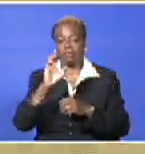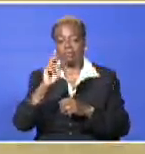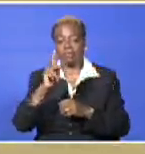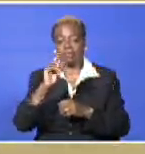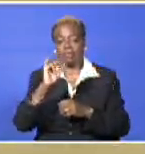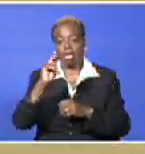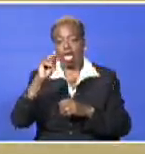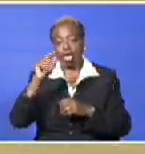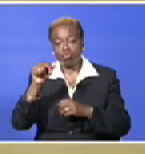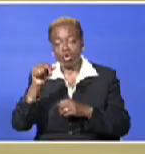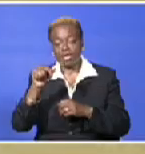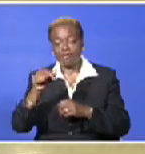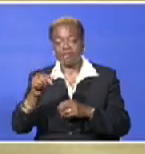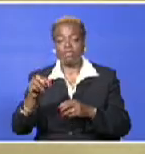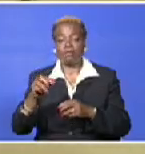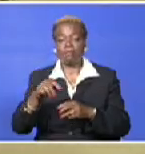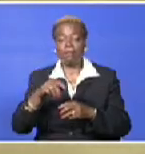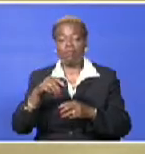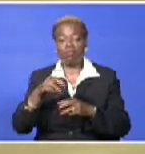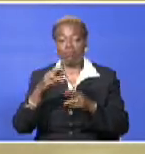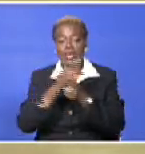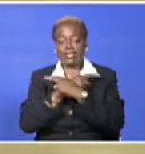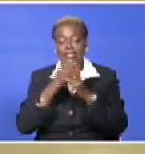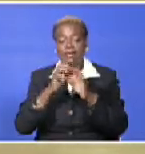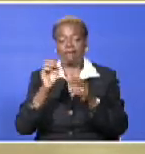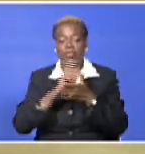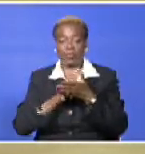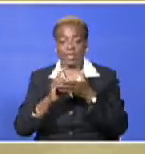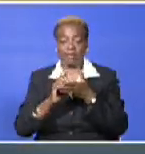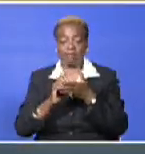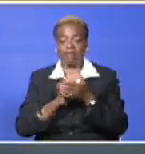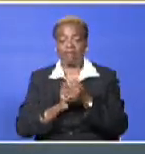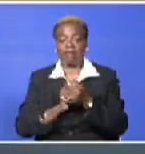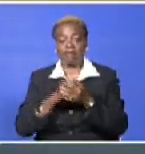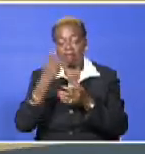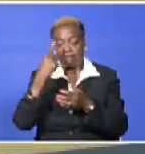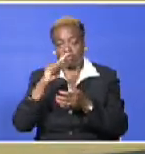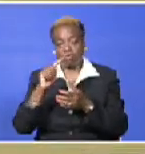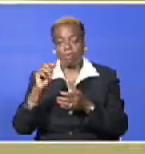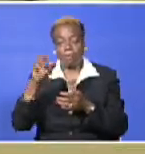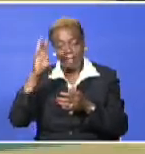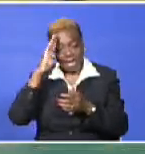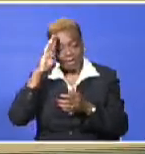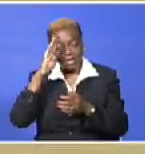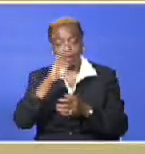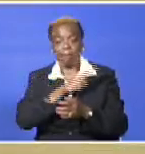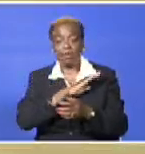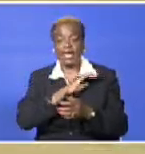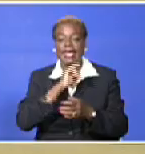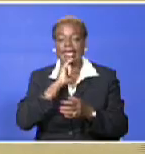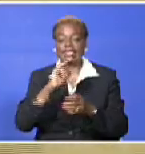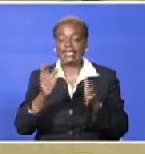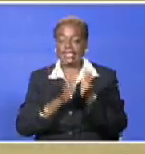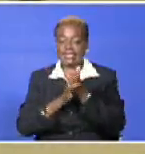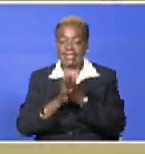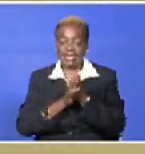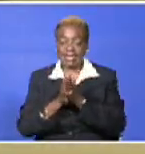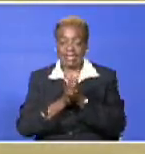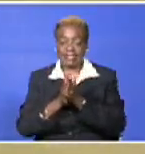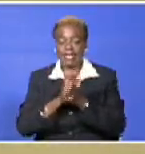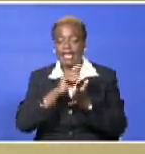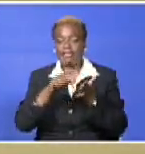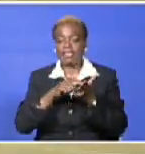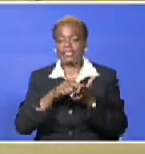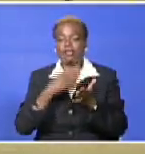as 3 of the top NCAA programs are here, and that has BBF President Mario Boleg excited. This is some